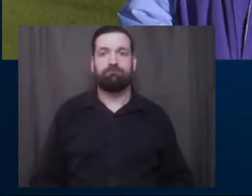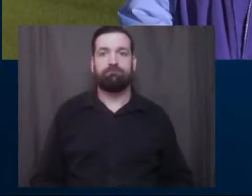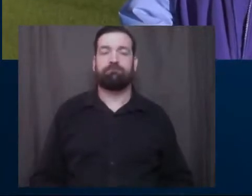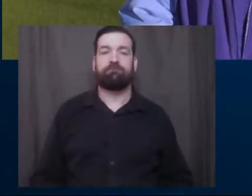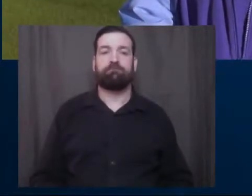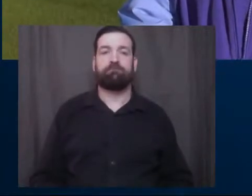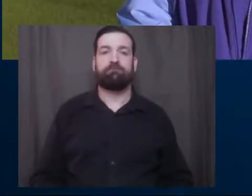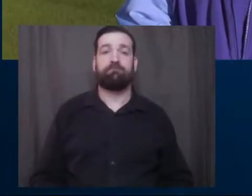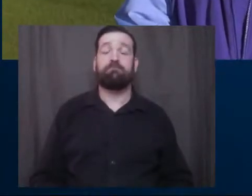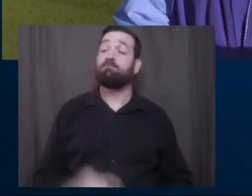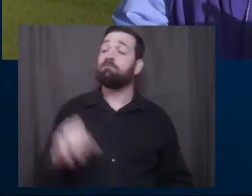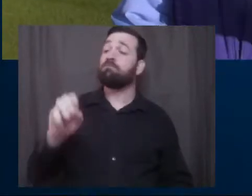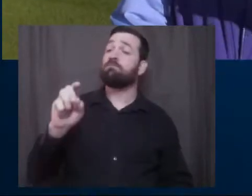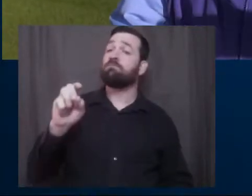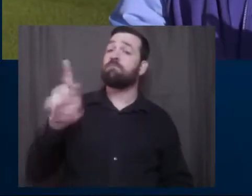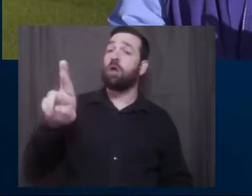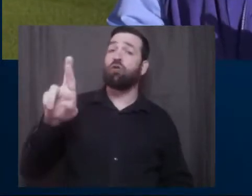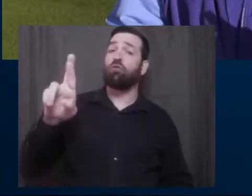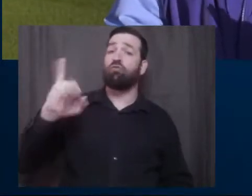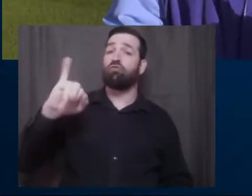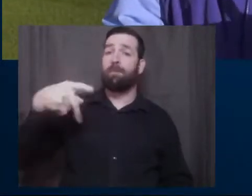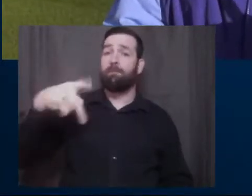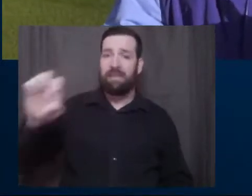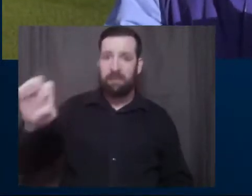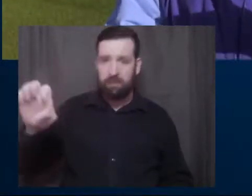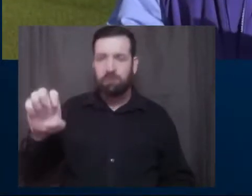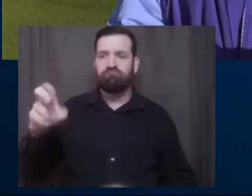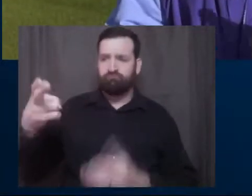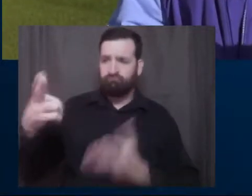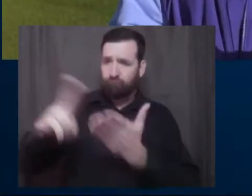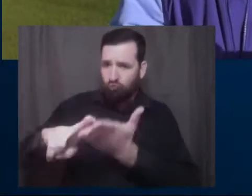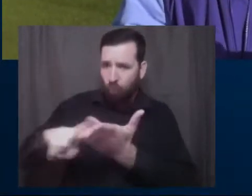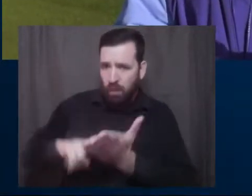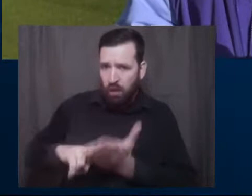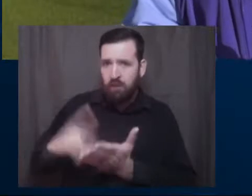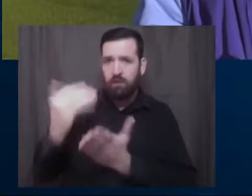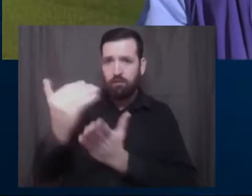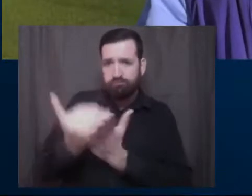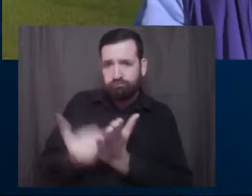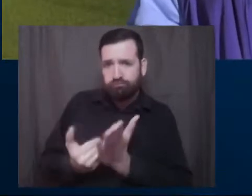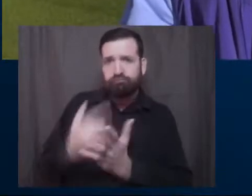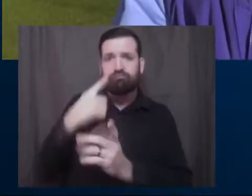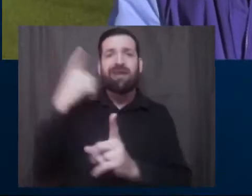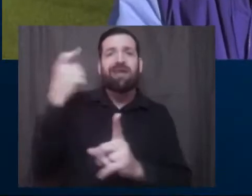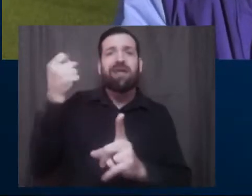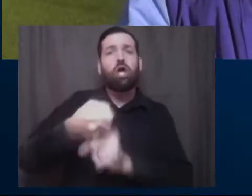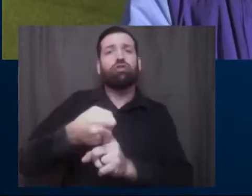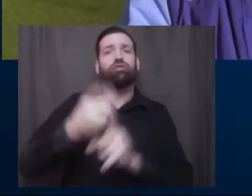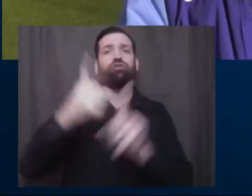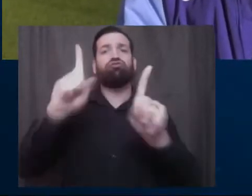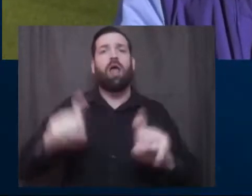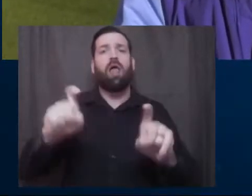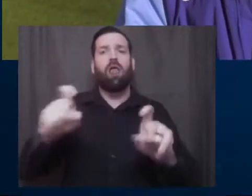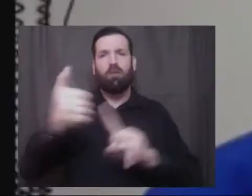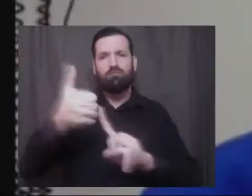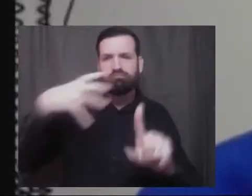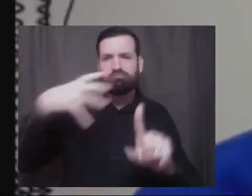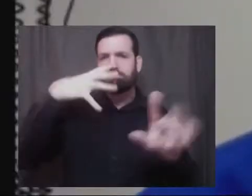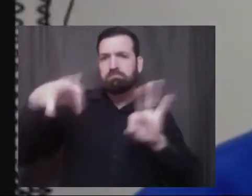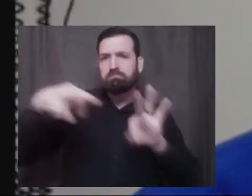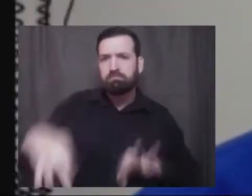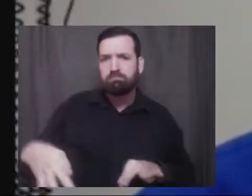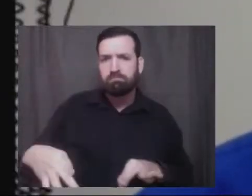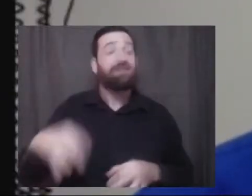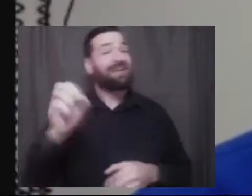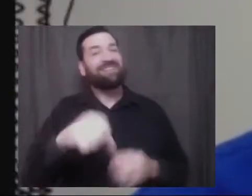Dr. Rippey, you are enrolling participants in a concussion trial. Tell us about that trial. Yeah, we're really